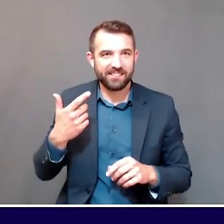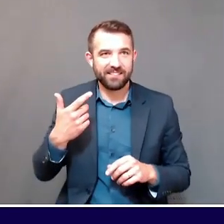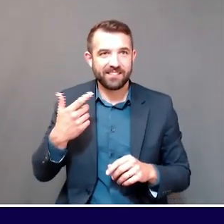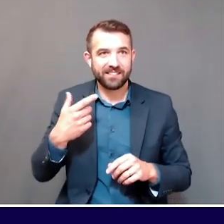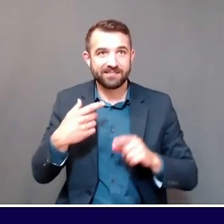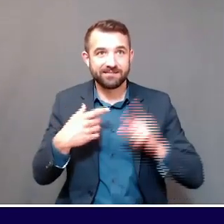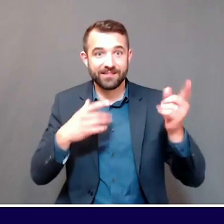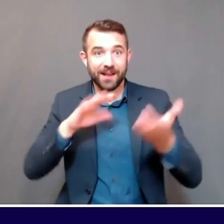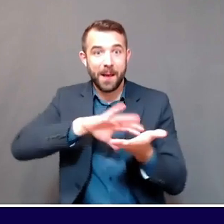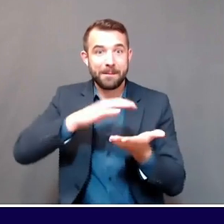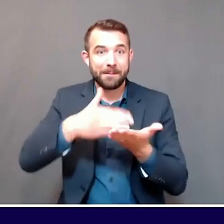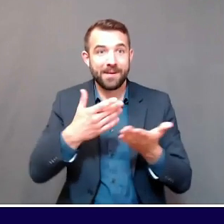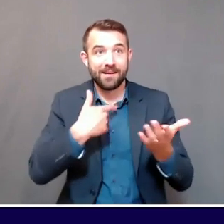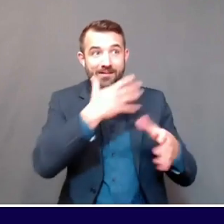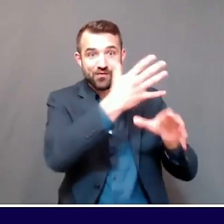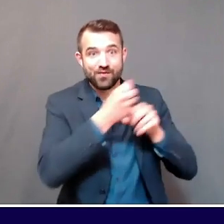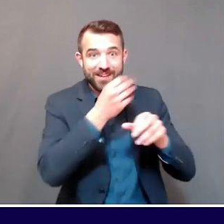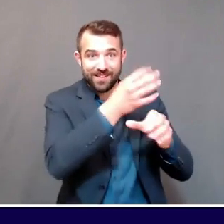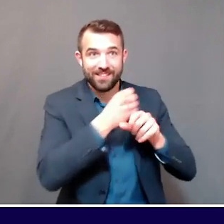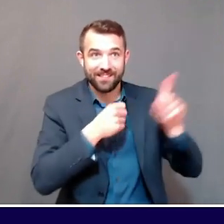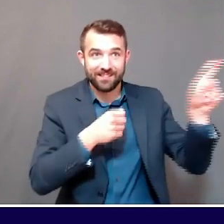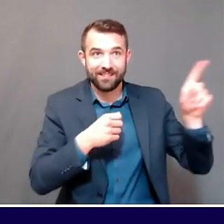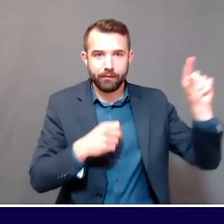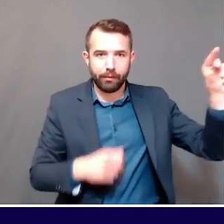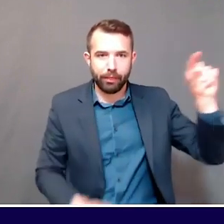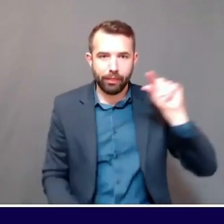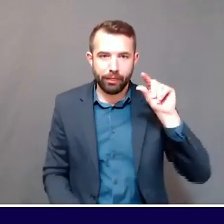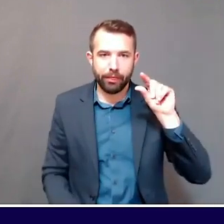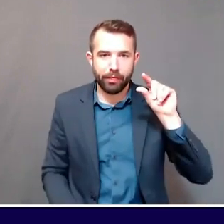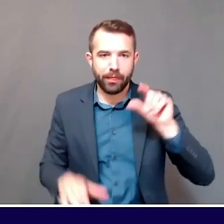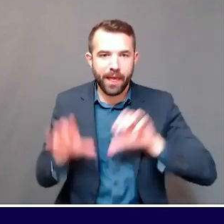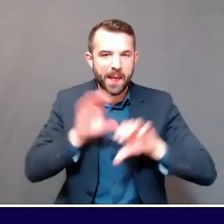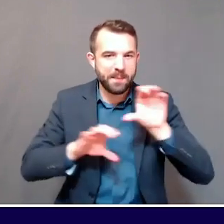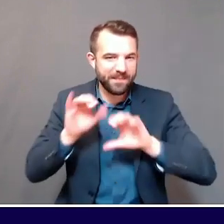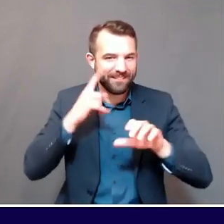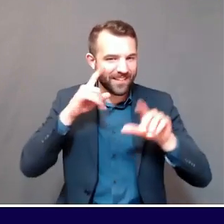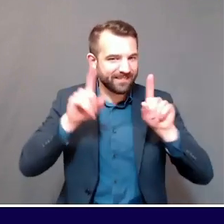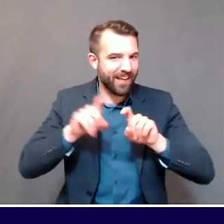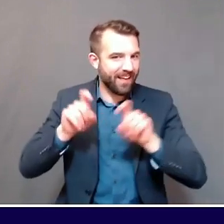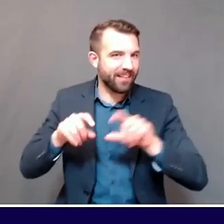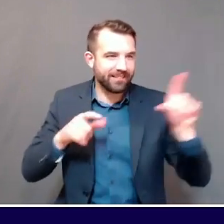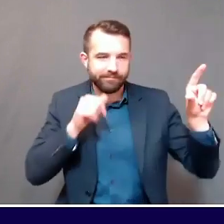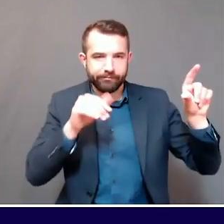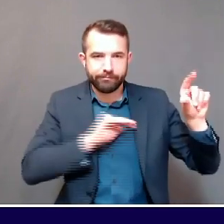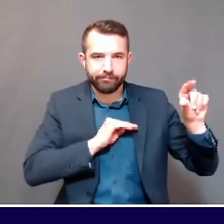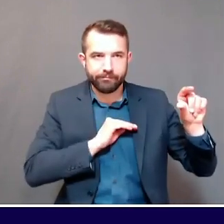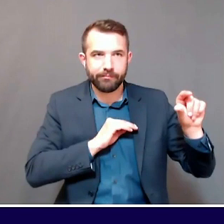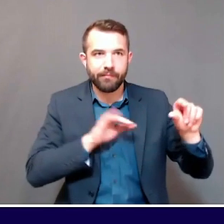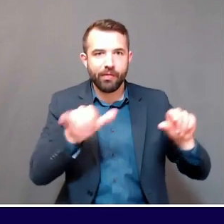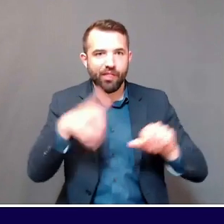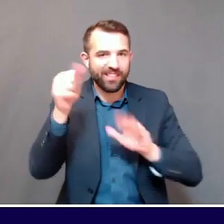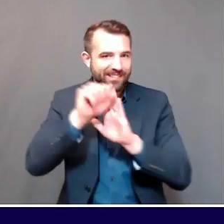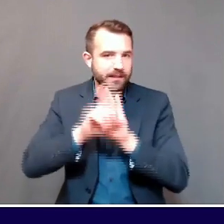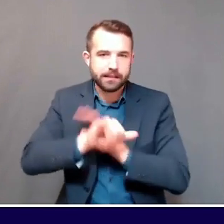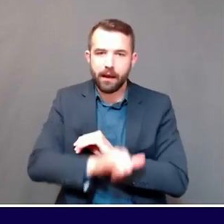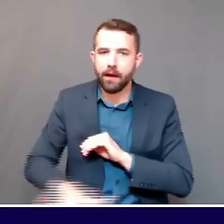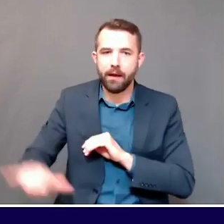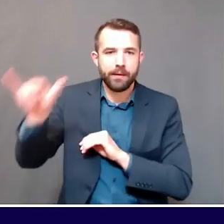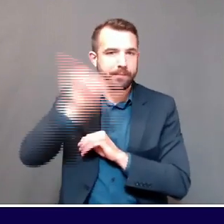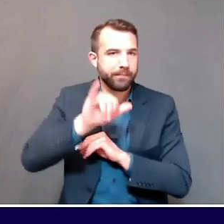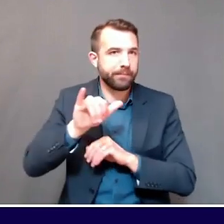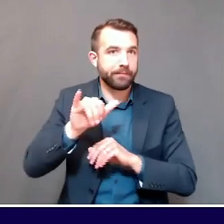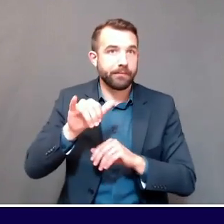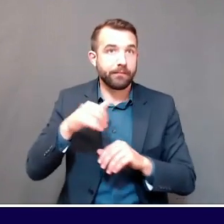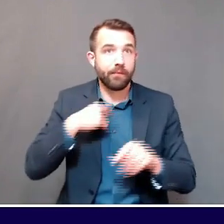we were receiving was not what any state wanted it. In fact, I think if you were to ask the US CDC, they would also tell